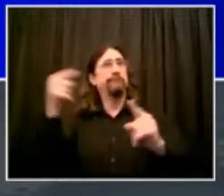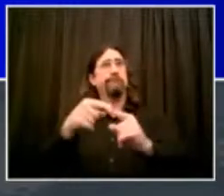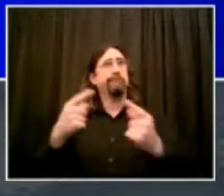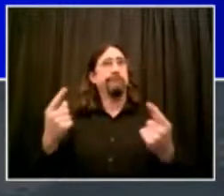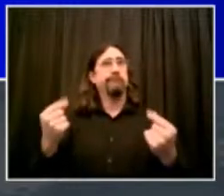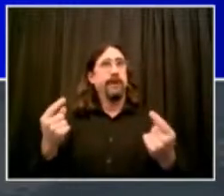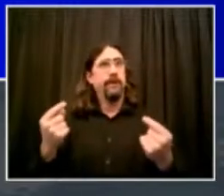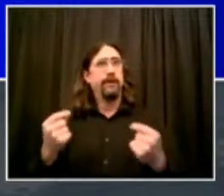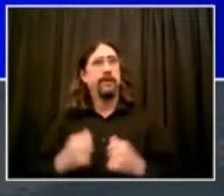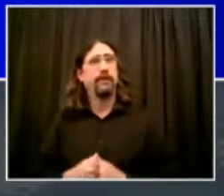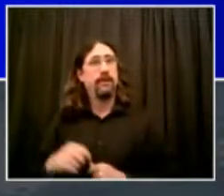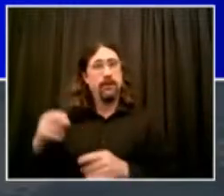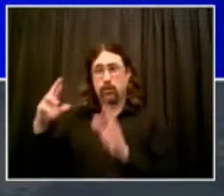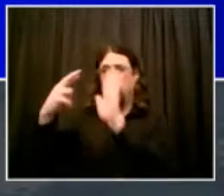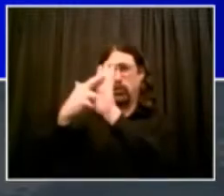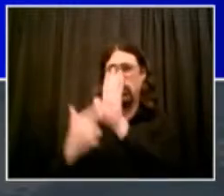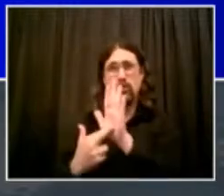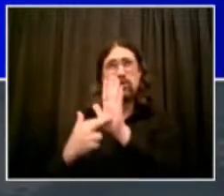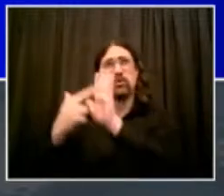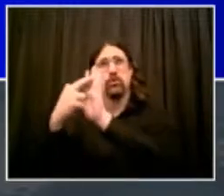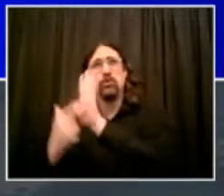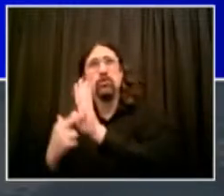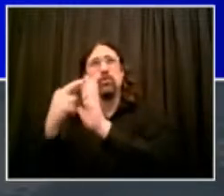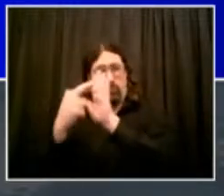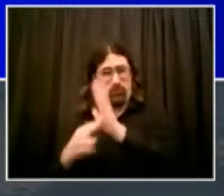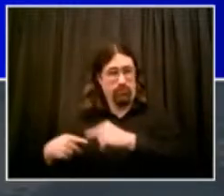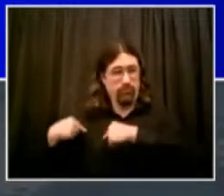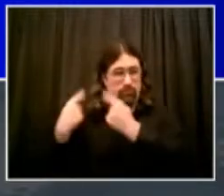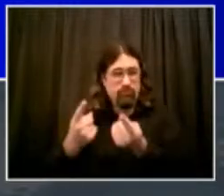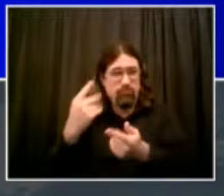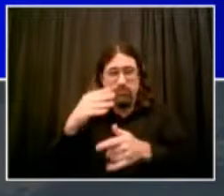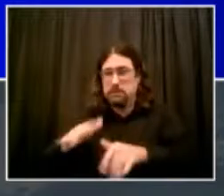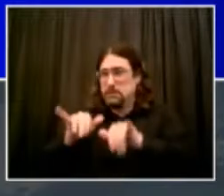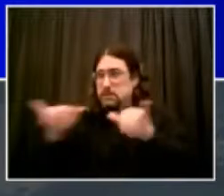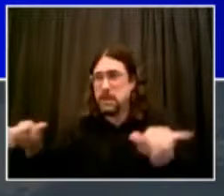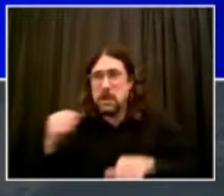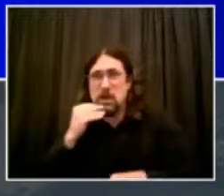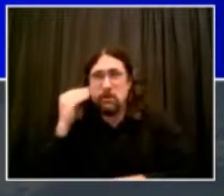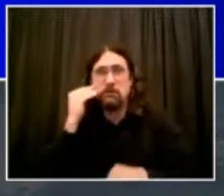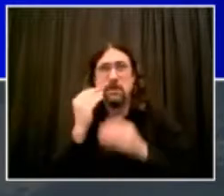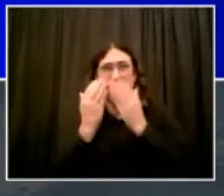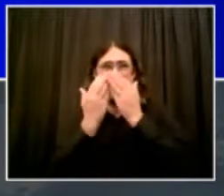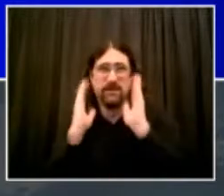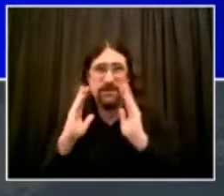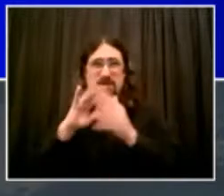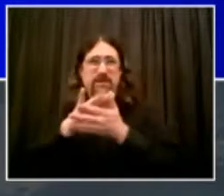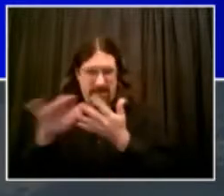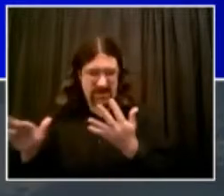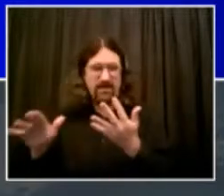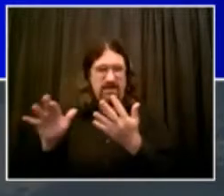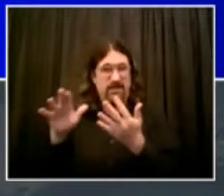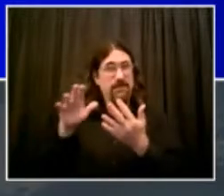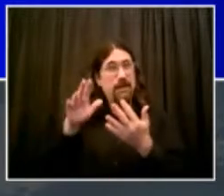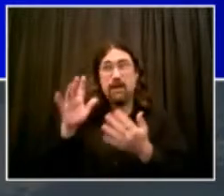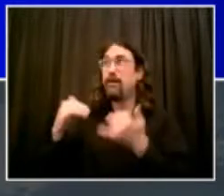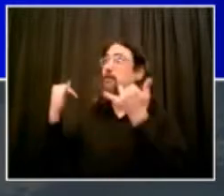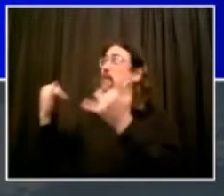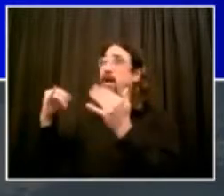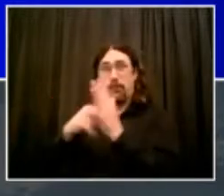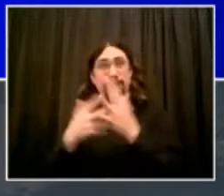this far by the hard work and the discipline. We got to stick to it so we can get to the next phase and the next phase and the next